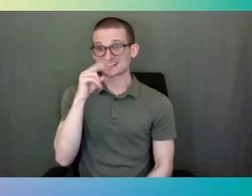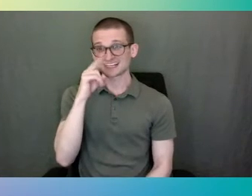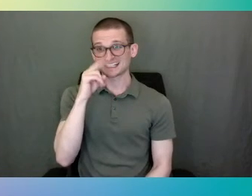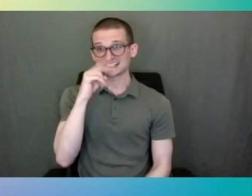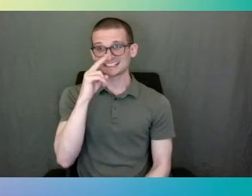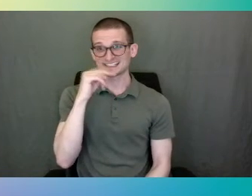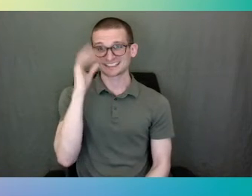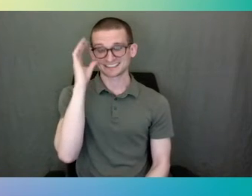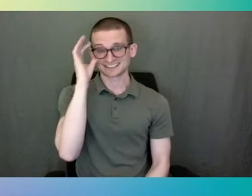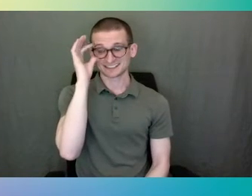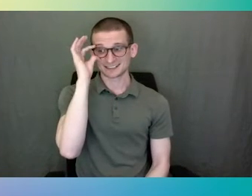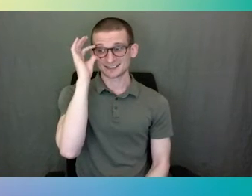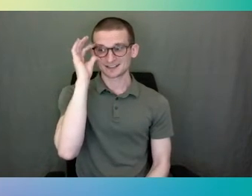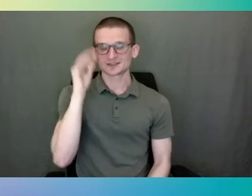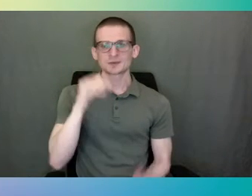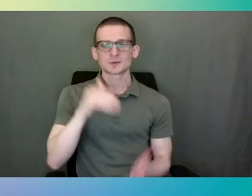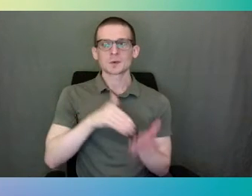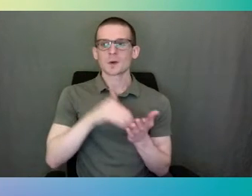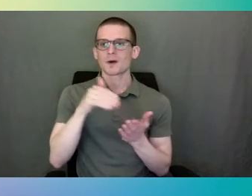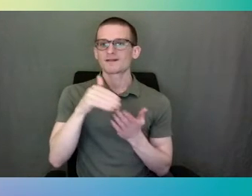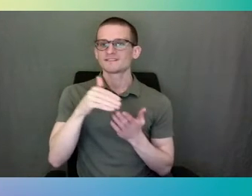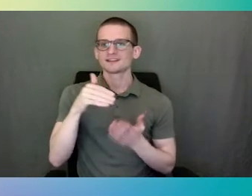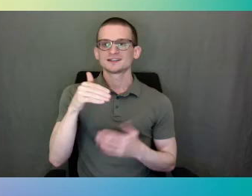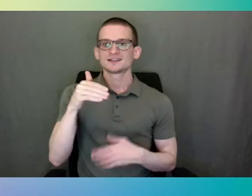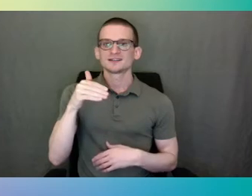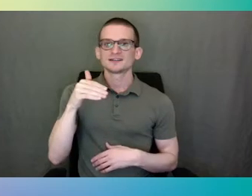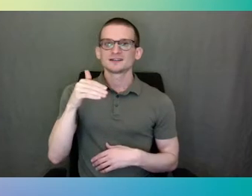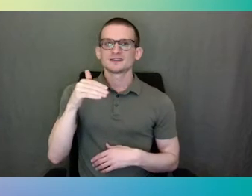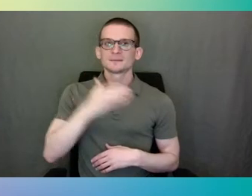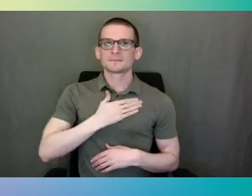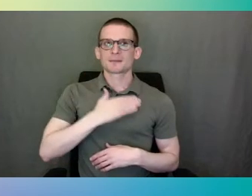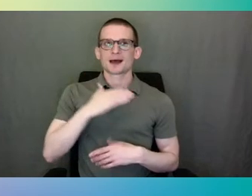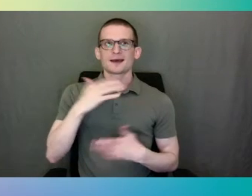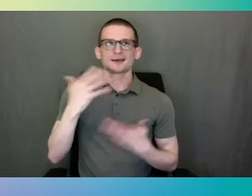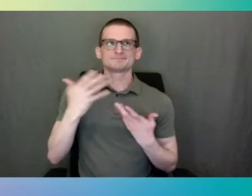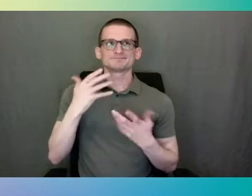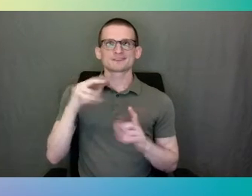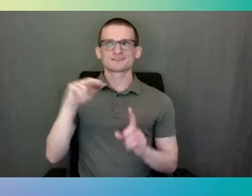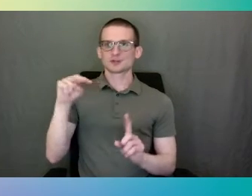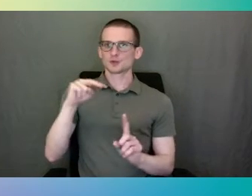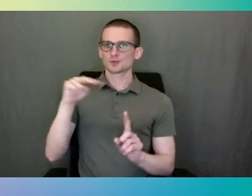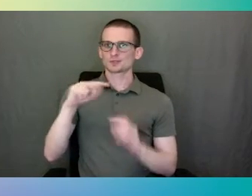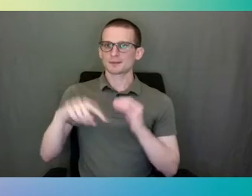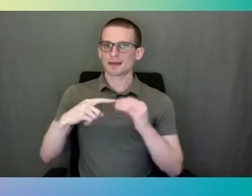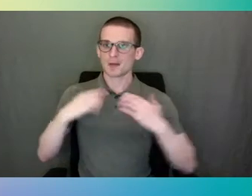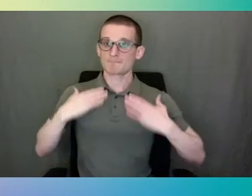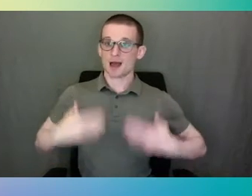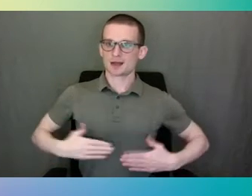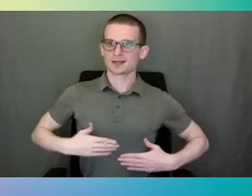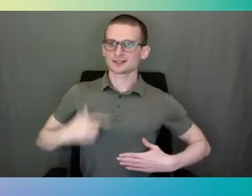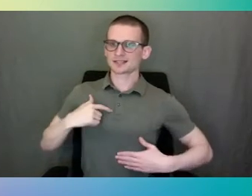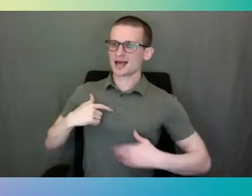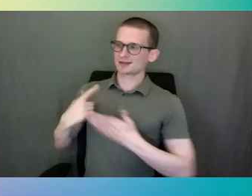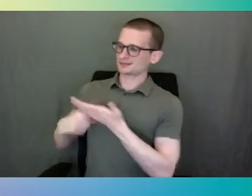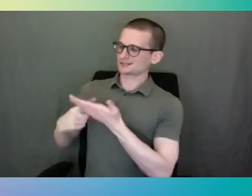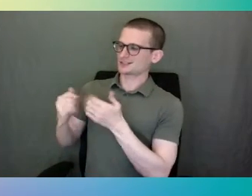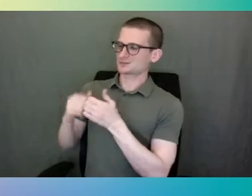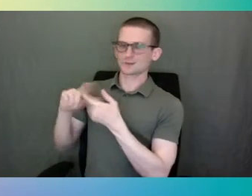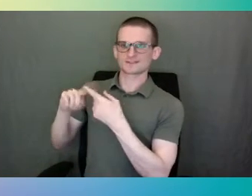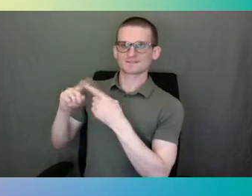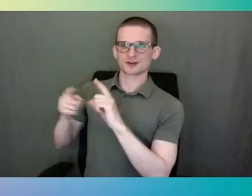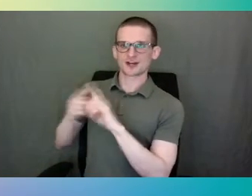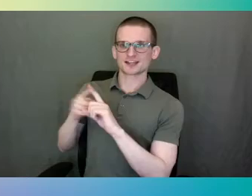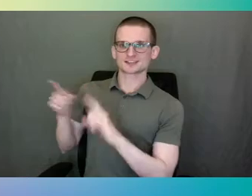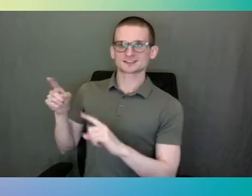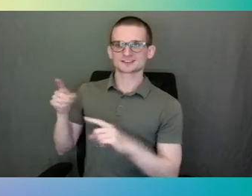often shared these views of bodies with friends when they're hiking with me, and they say, like, people couldn't have believed this.